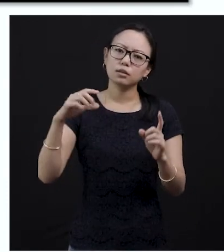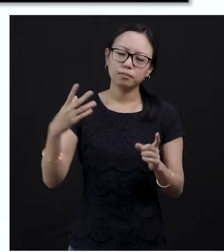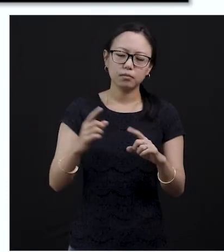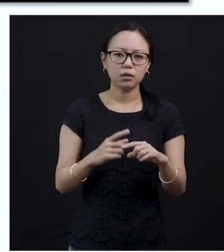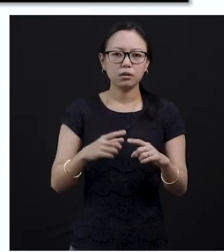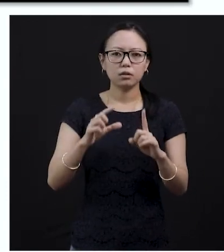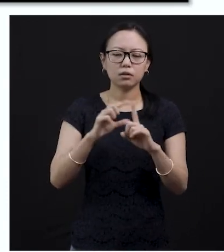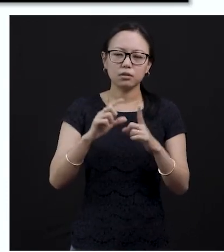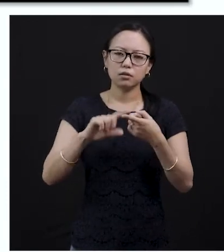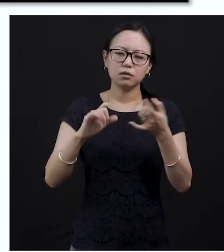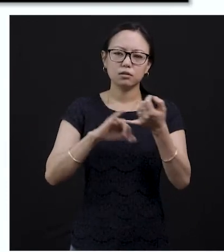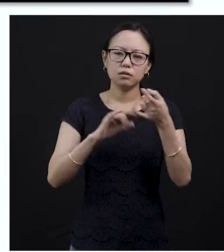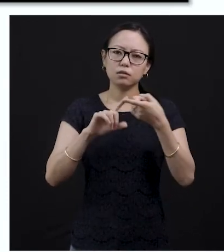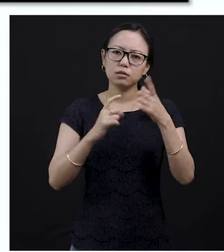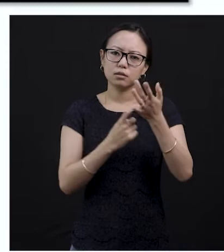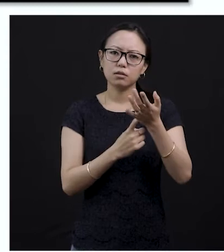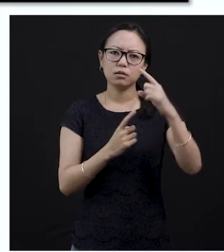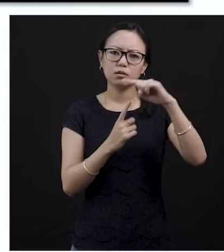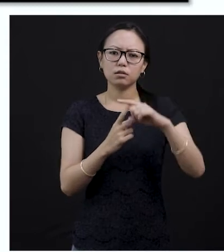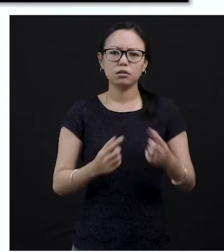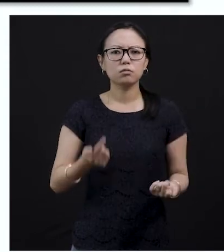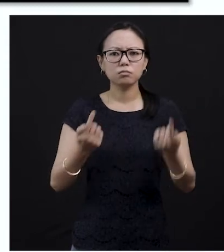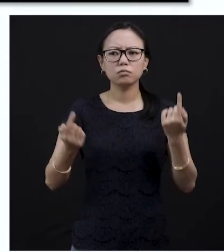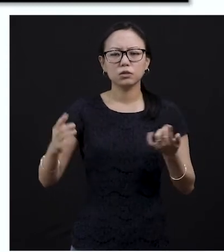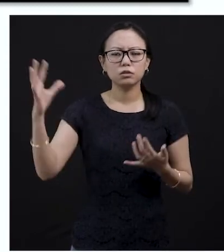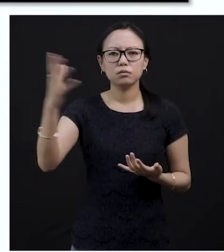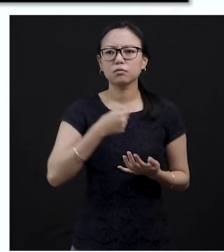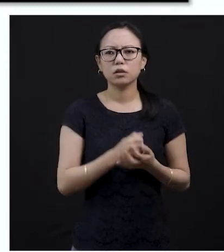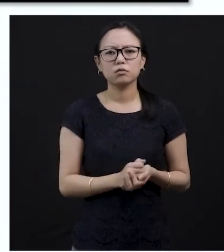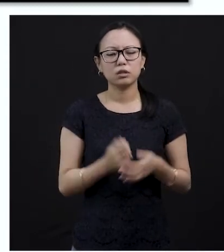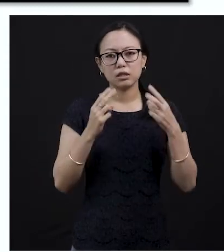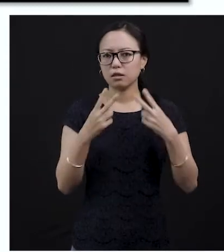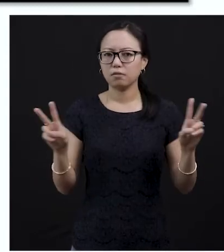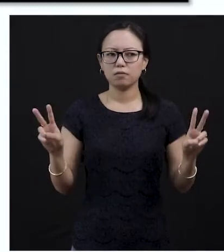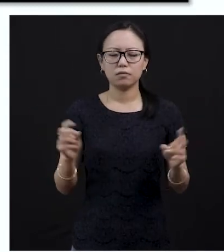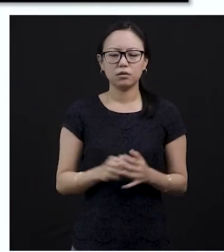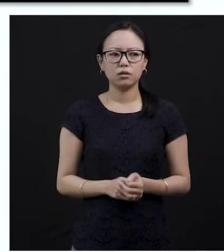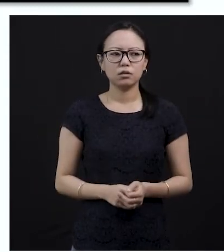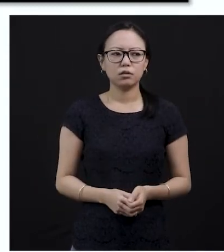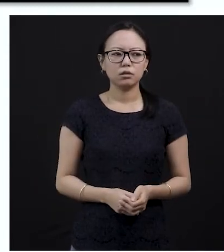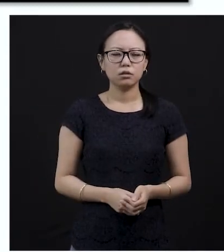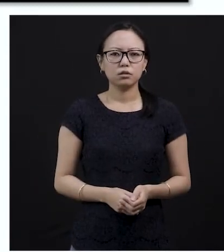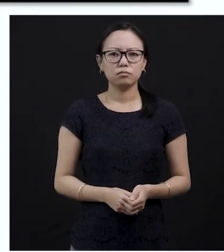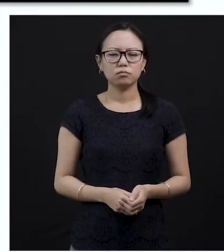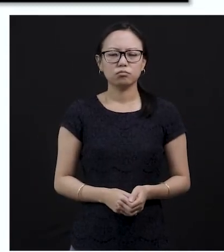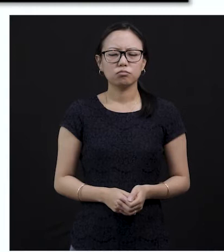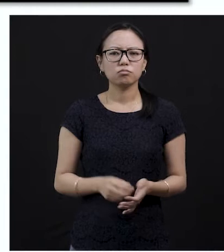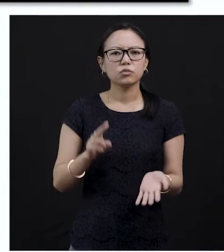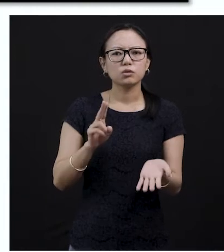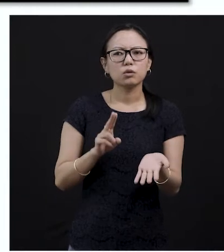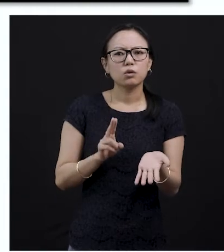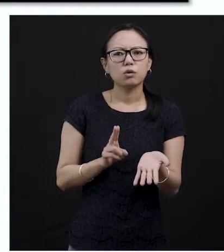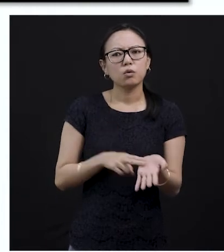these plants, okay, this type of plants, we don't find a normal trunk, a tree trunk,